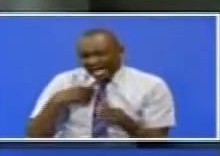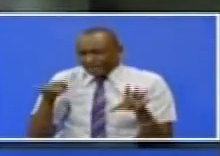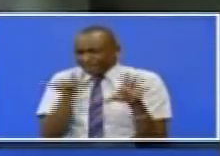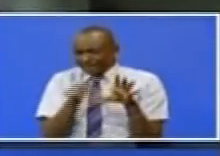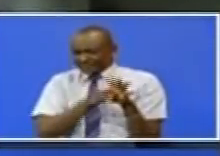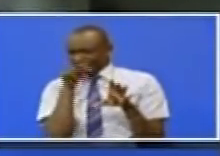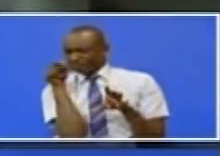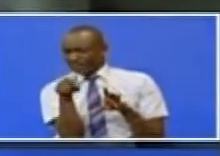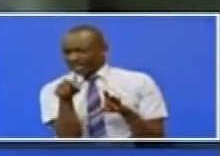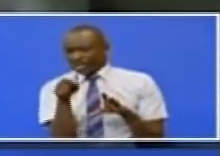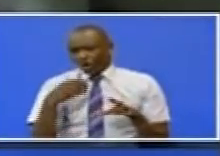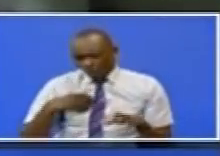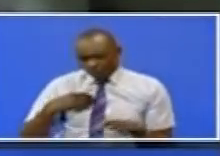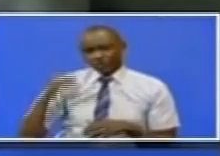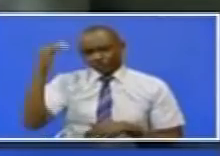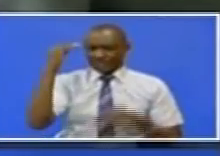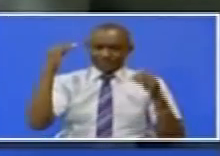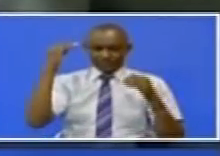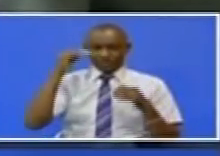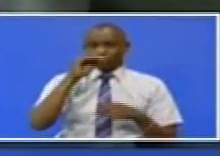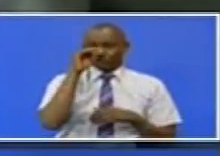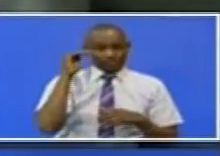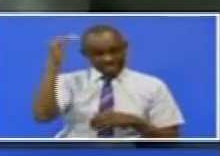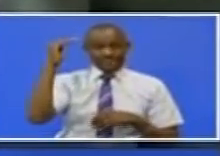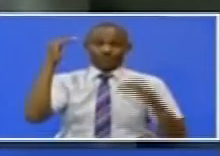membership of the Supreme Court